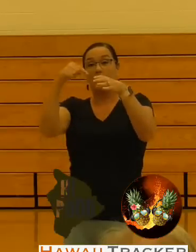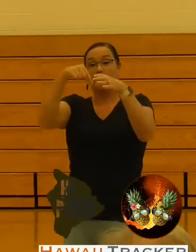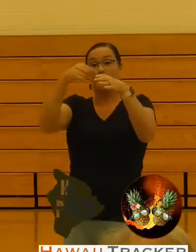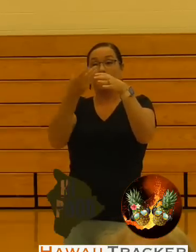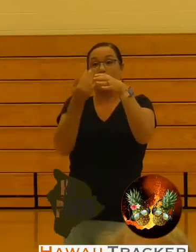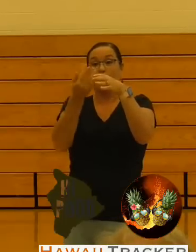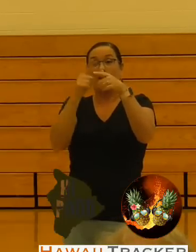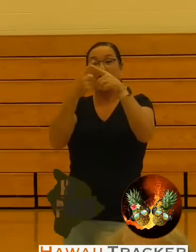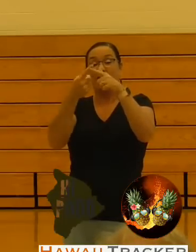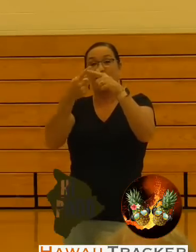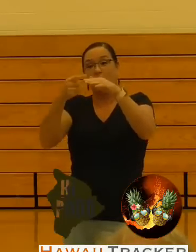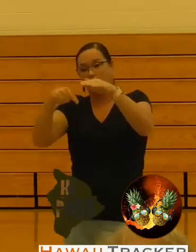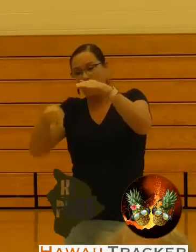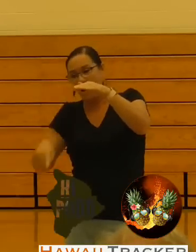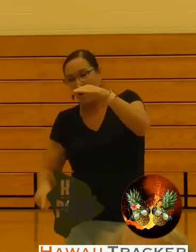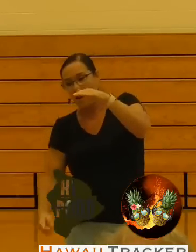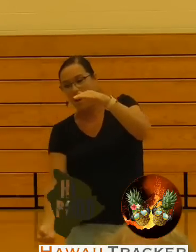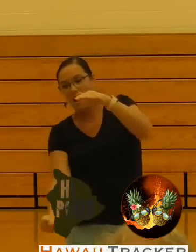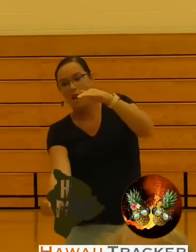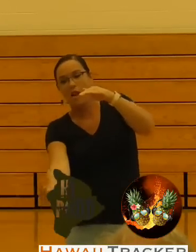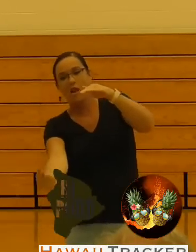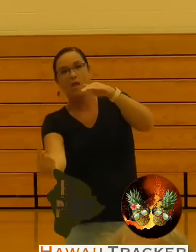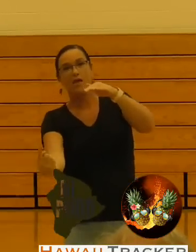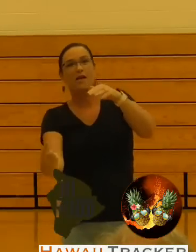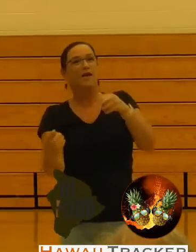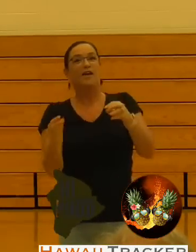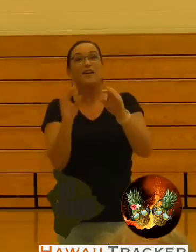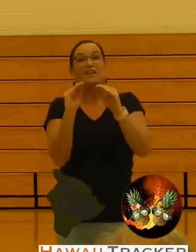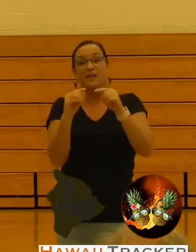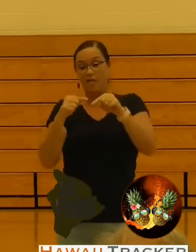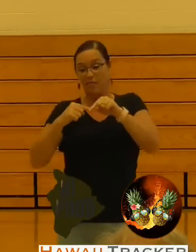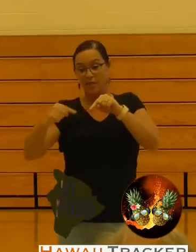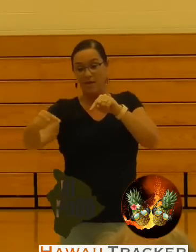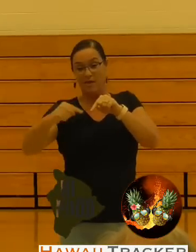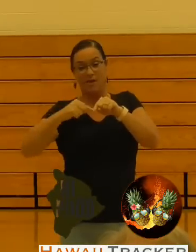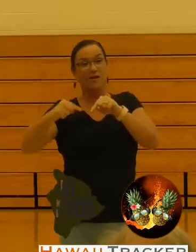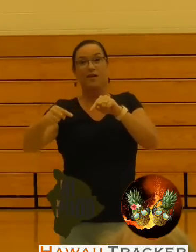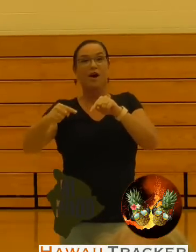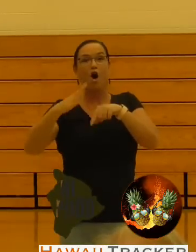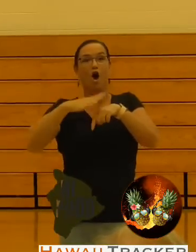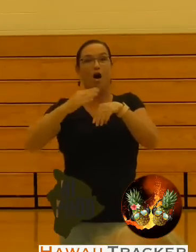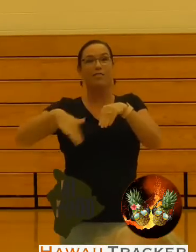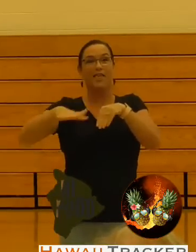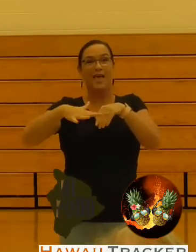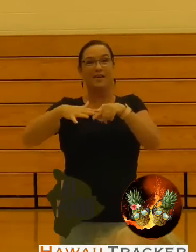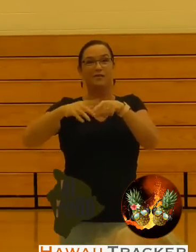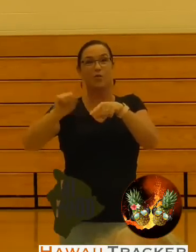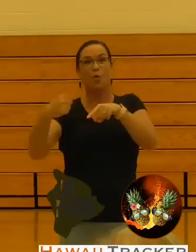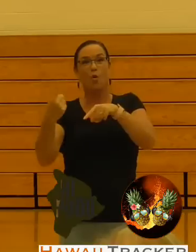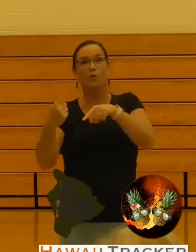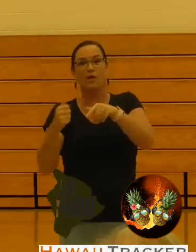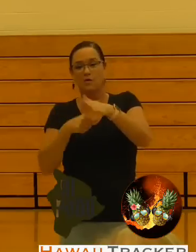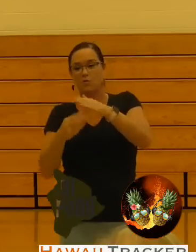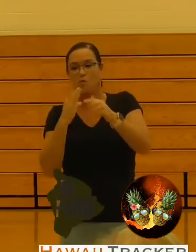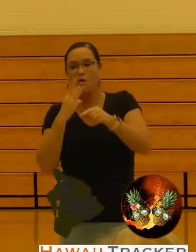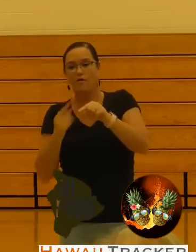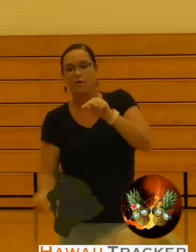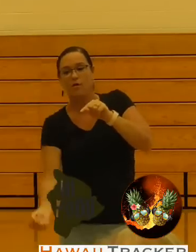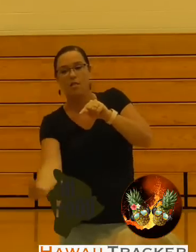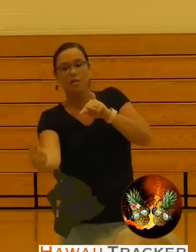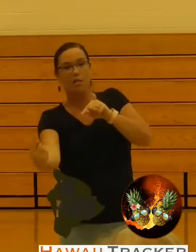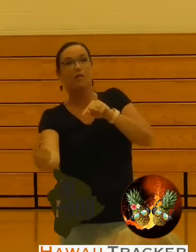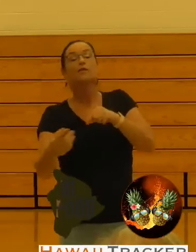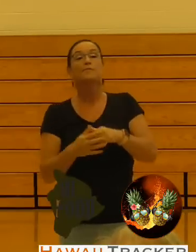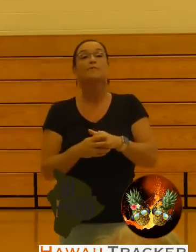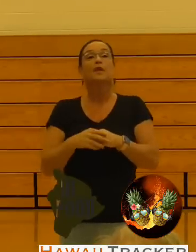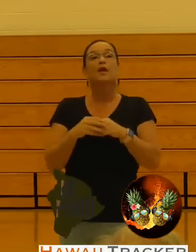a submarine eruption with no lava produced in the intervening area. The special thing about these